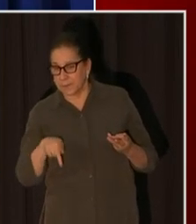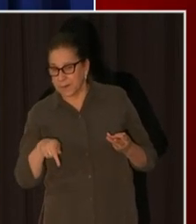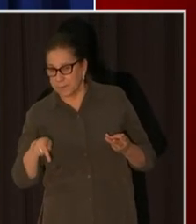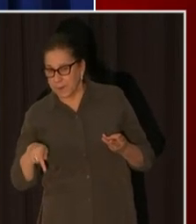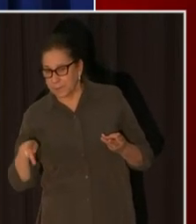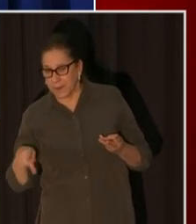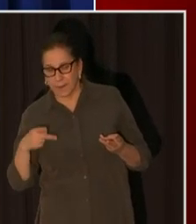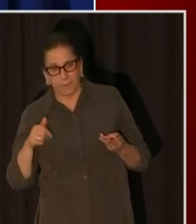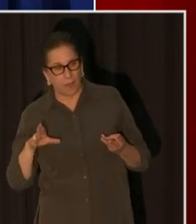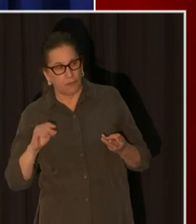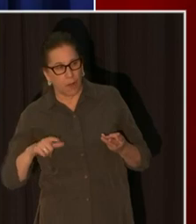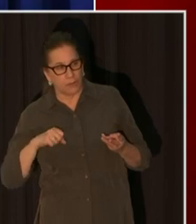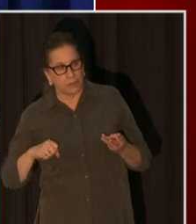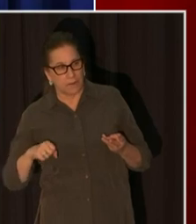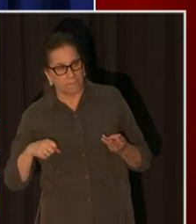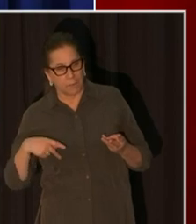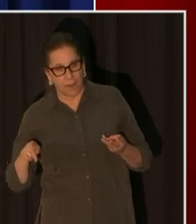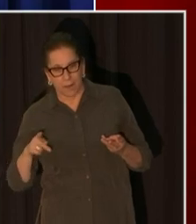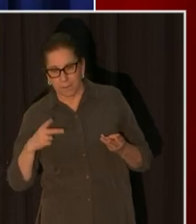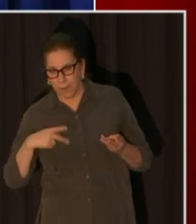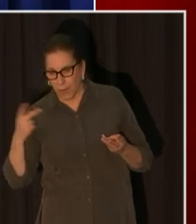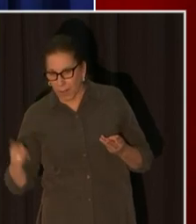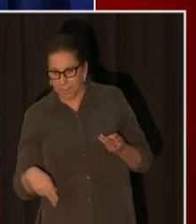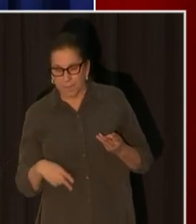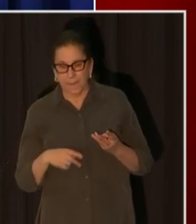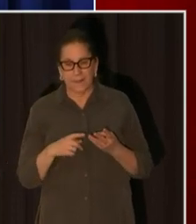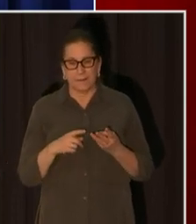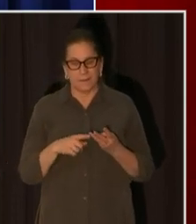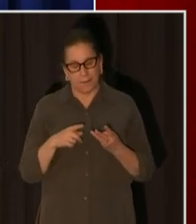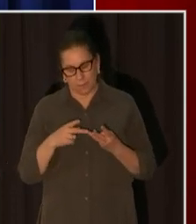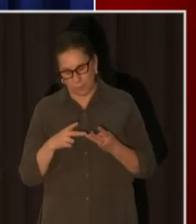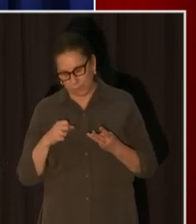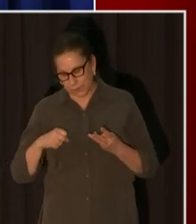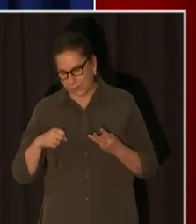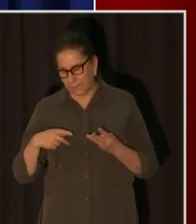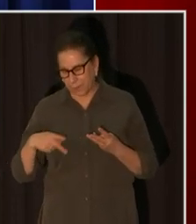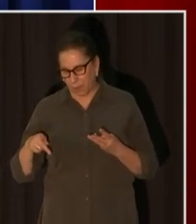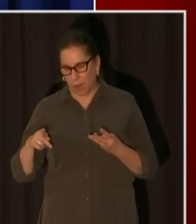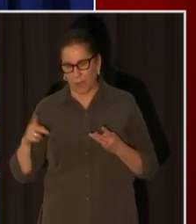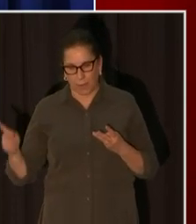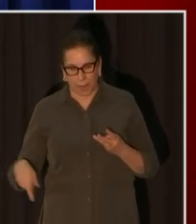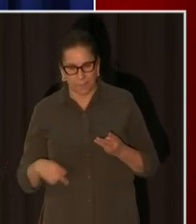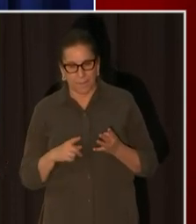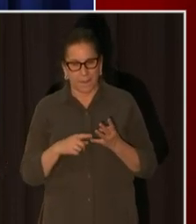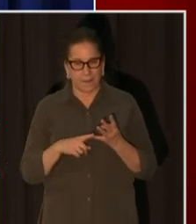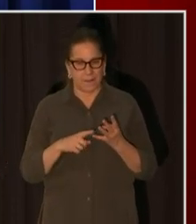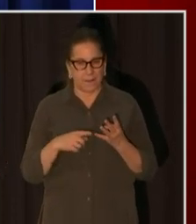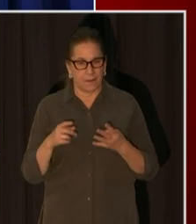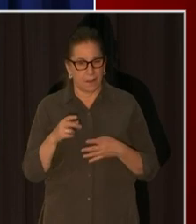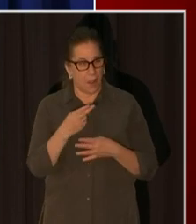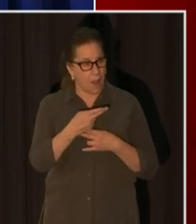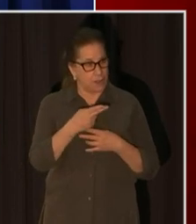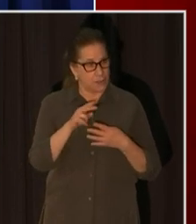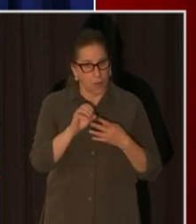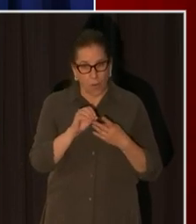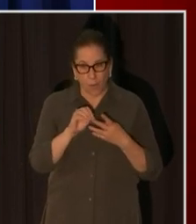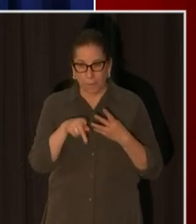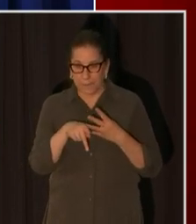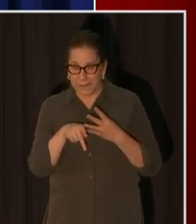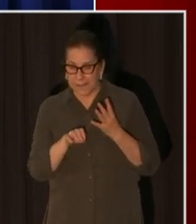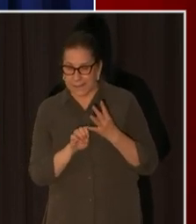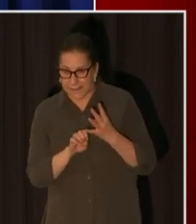have access to capital issues, and these are things that DSLBD understands. I was a business owner and a person of color, and we know that access